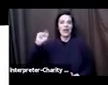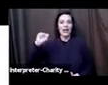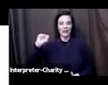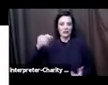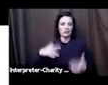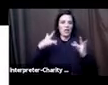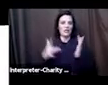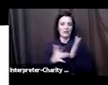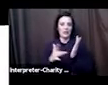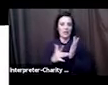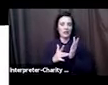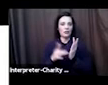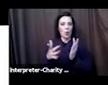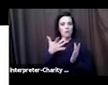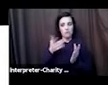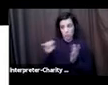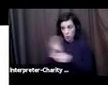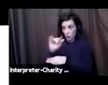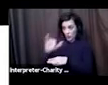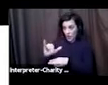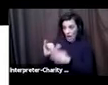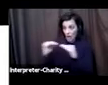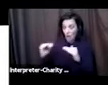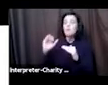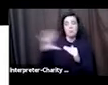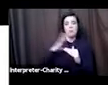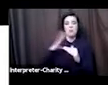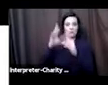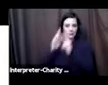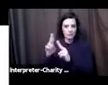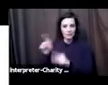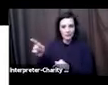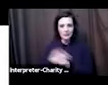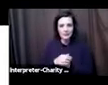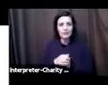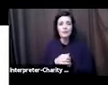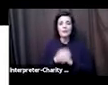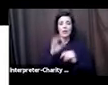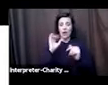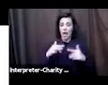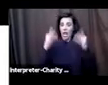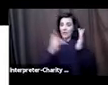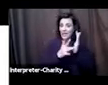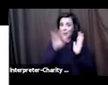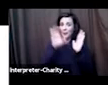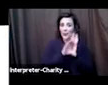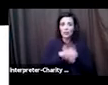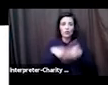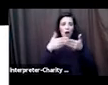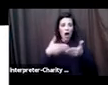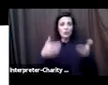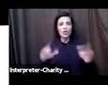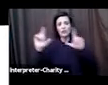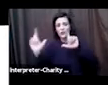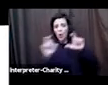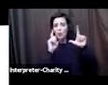to respect them. So here under light tech, that can include things like pictures, objects, photographs, your writing, any